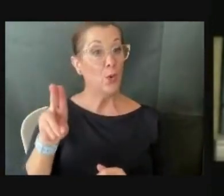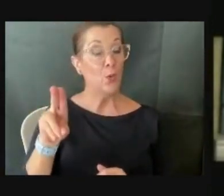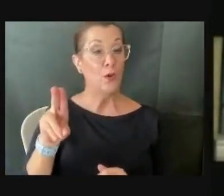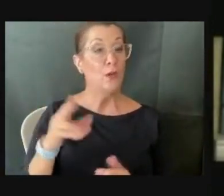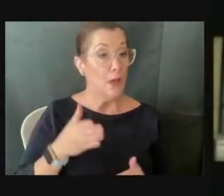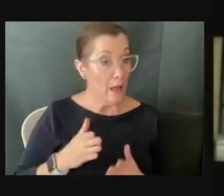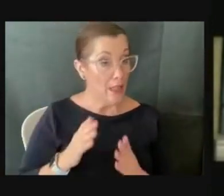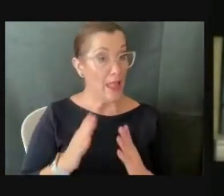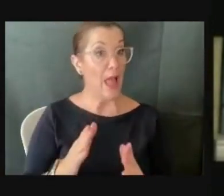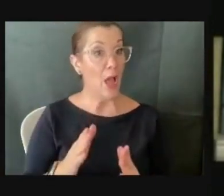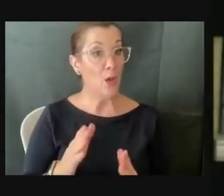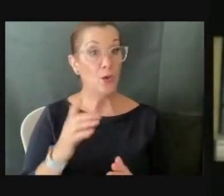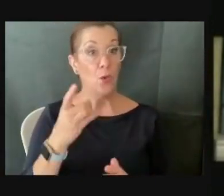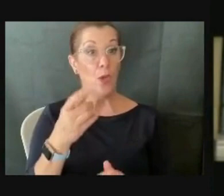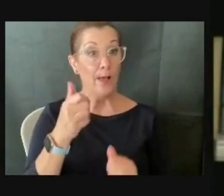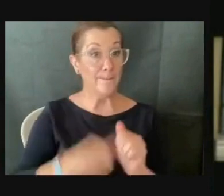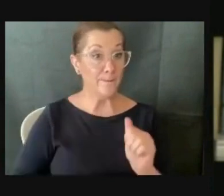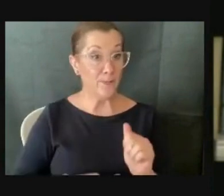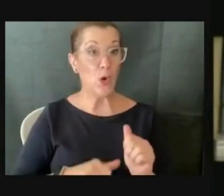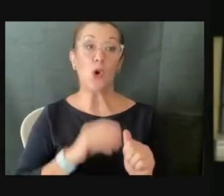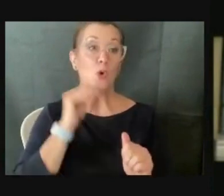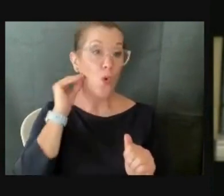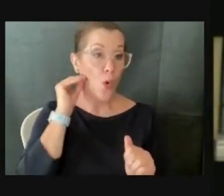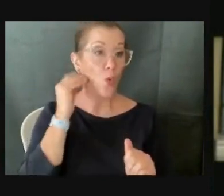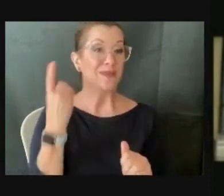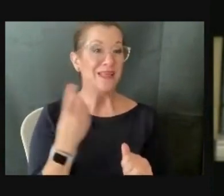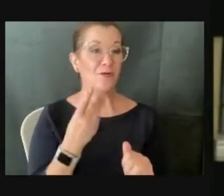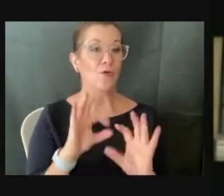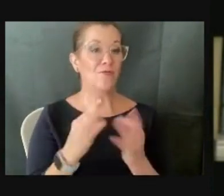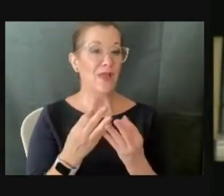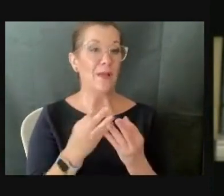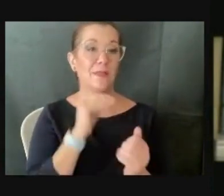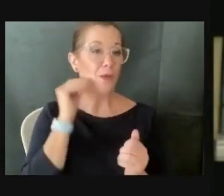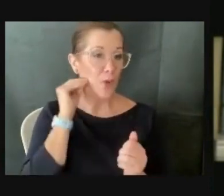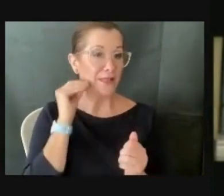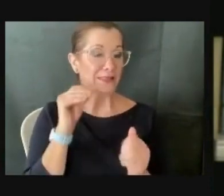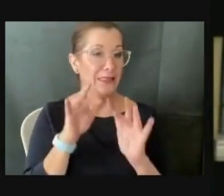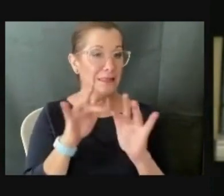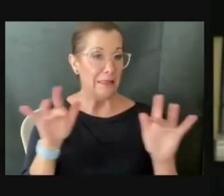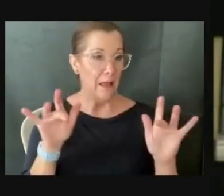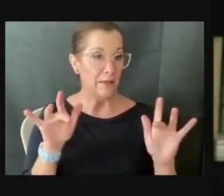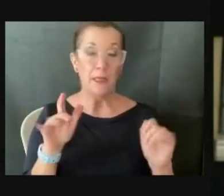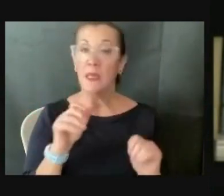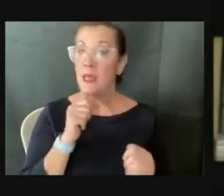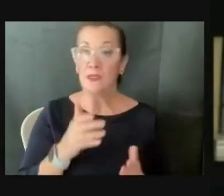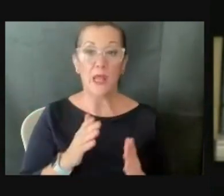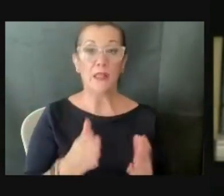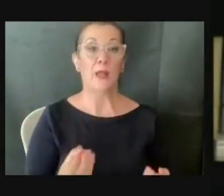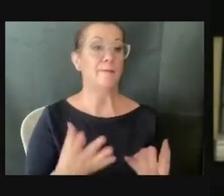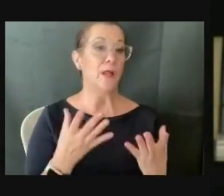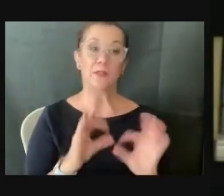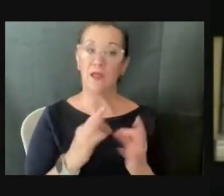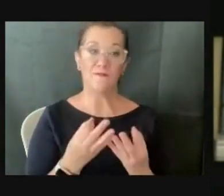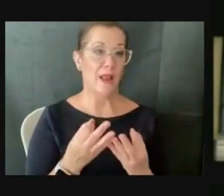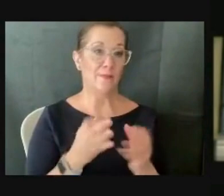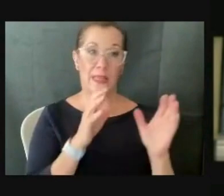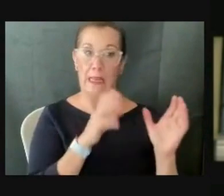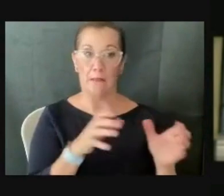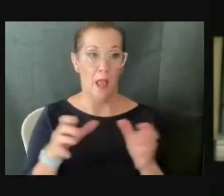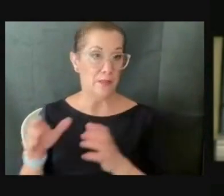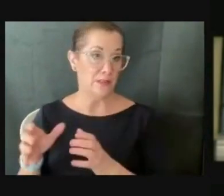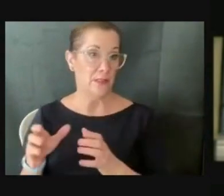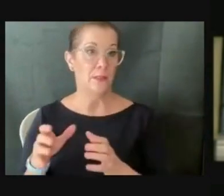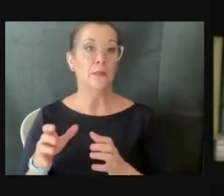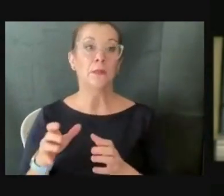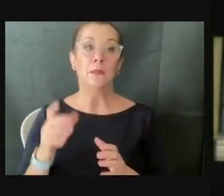allowed one per residential single-family residence lot, and they are not allowed on multifamily lots. So be sure to take